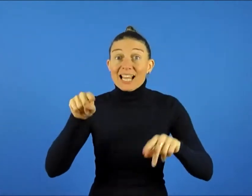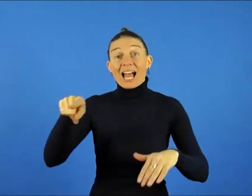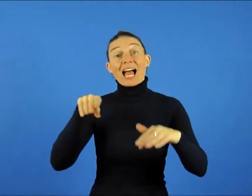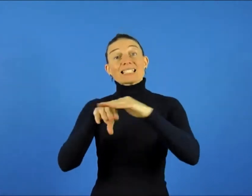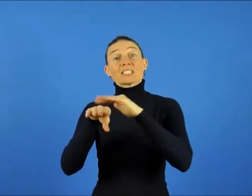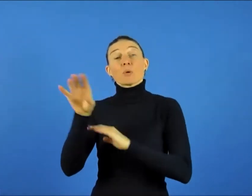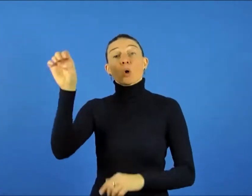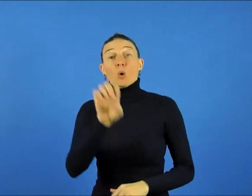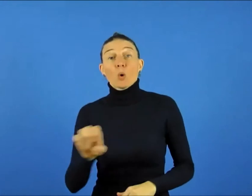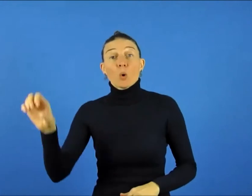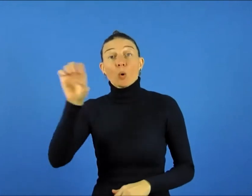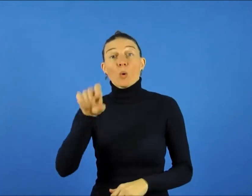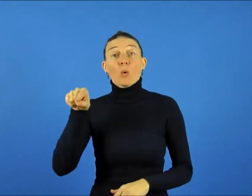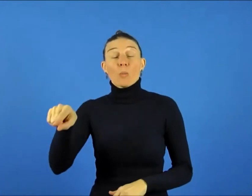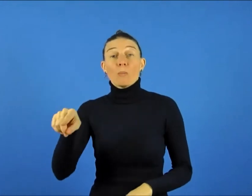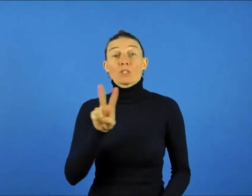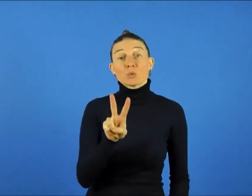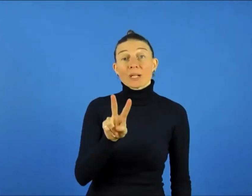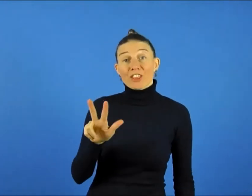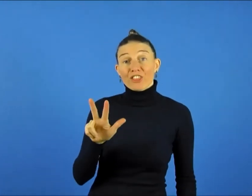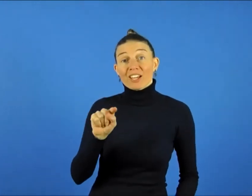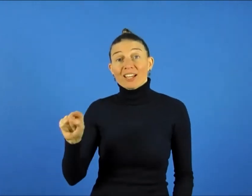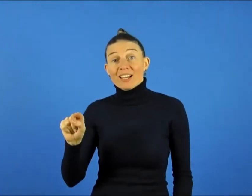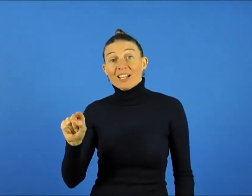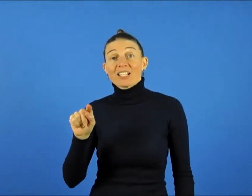Europe taking place on the 23,